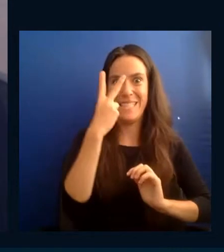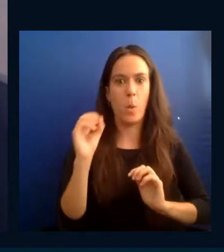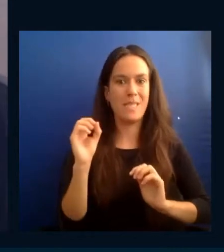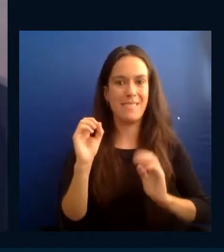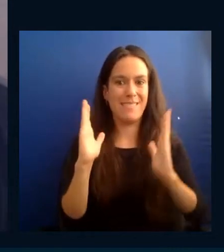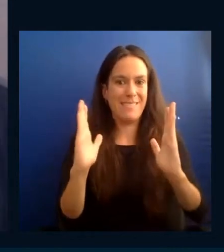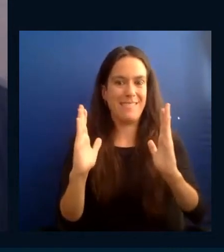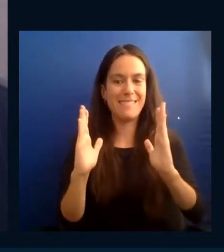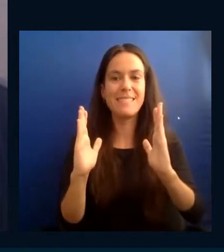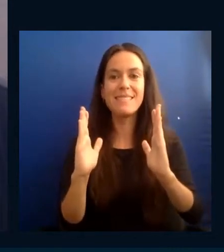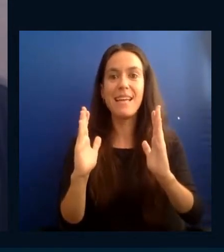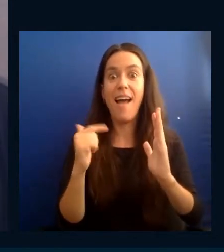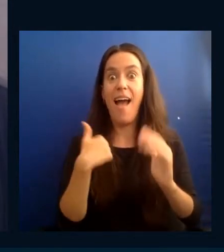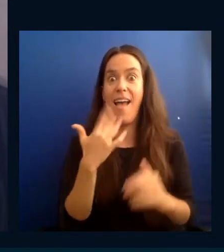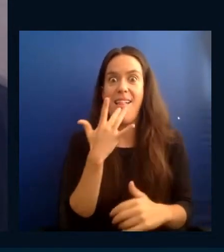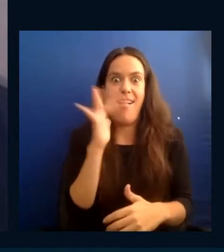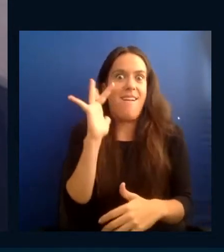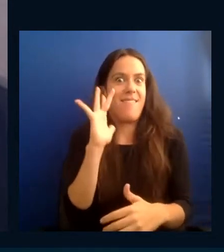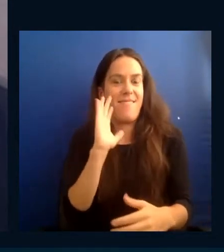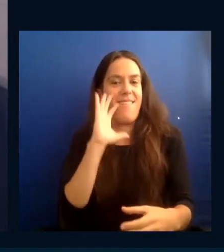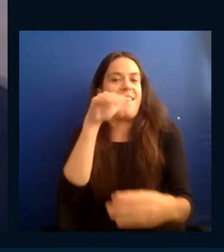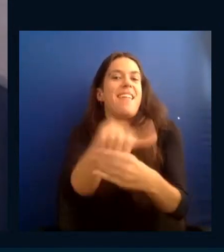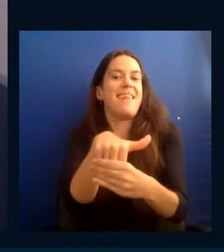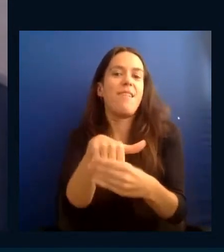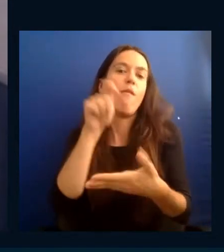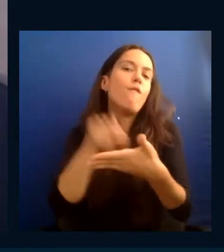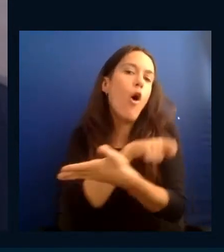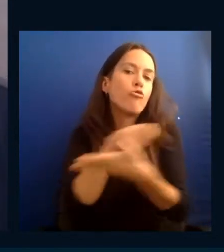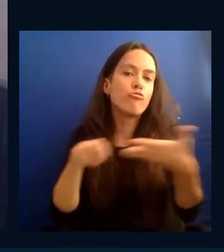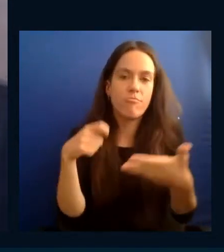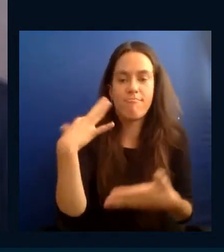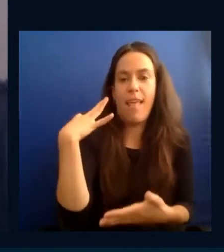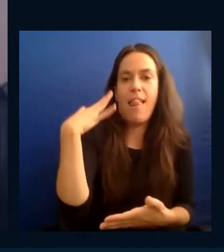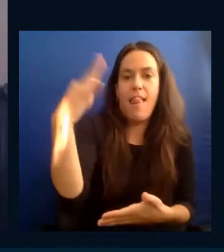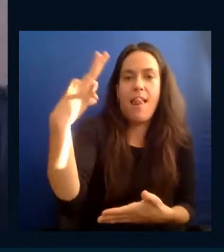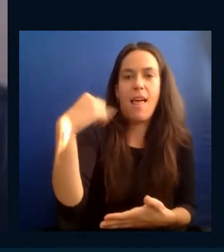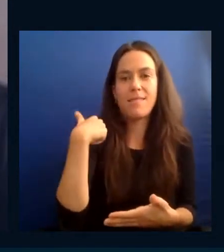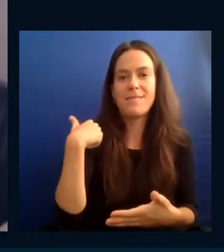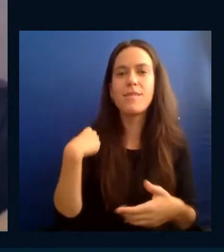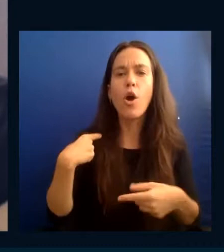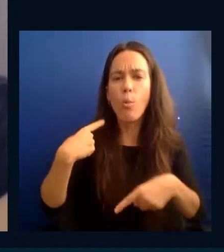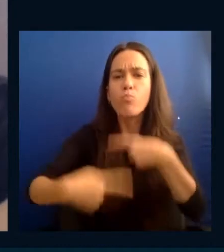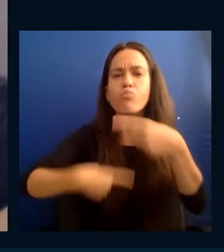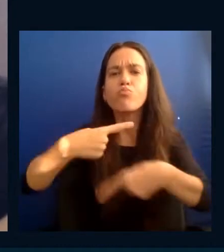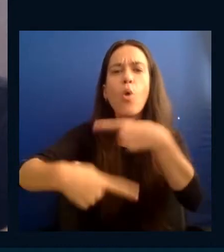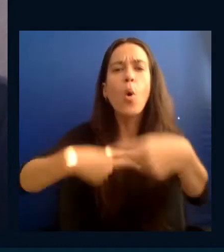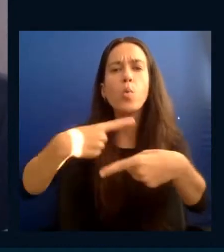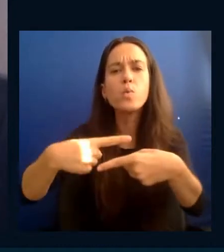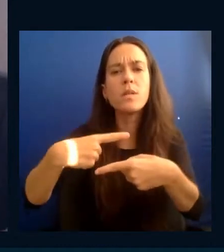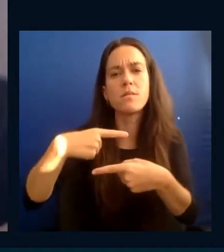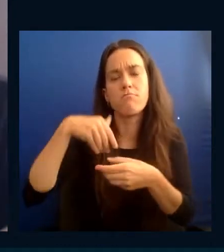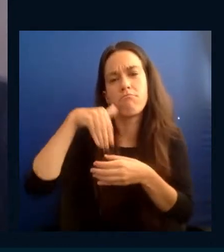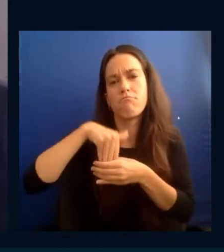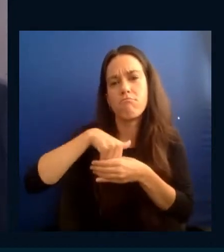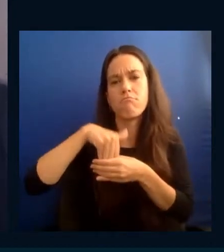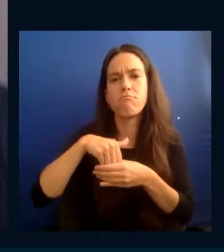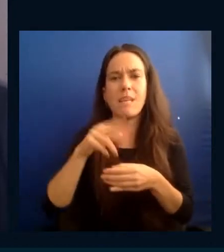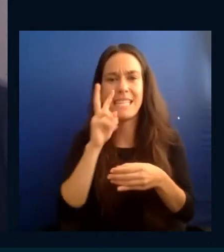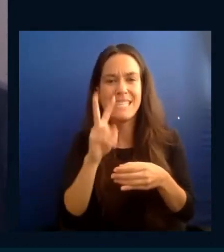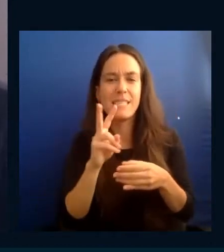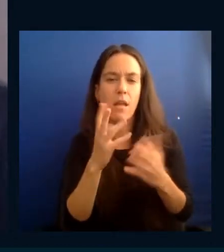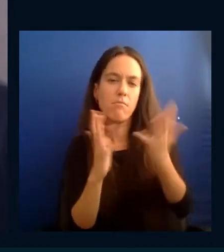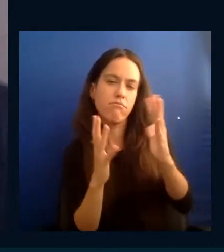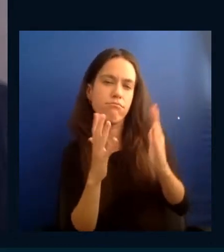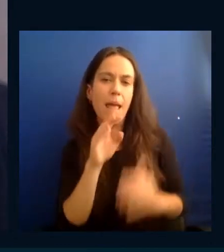a lot of people got either voted in or elected in. It was they started the program very quietly on the back end to kind of mirror the Microsoft